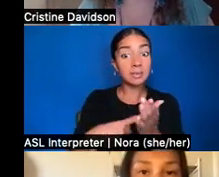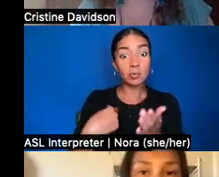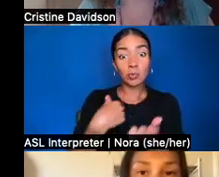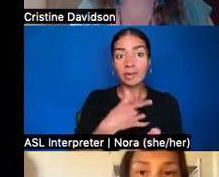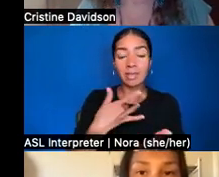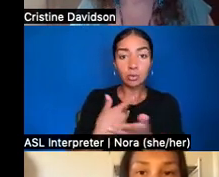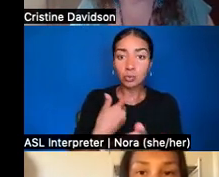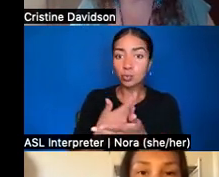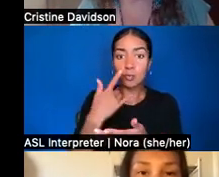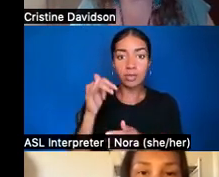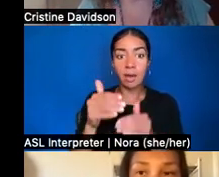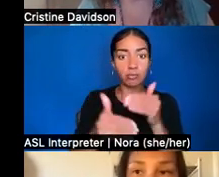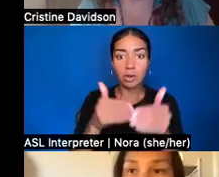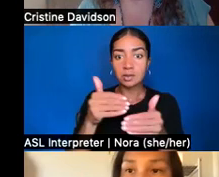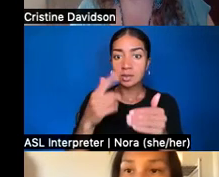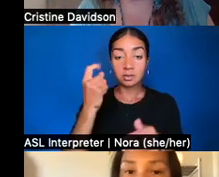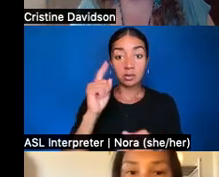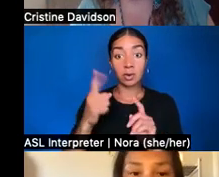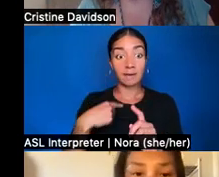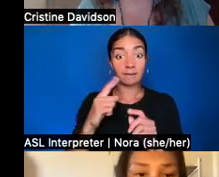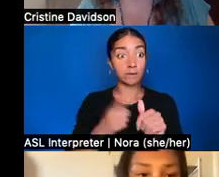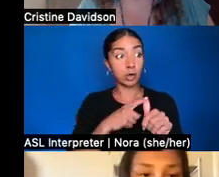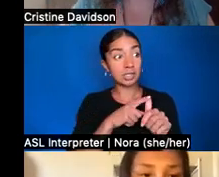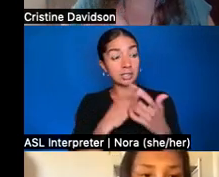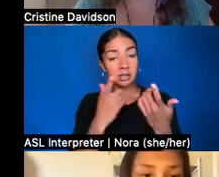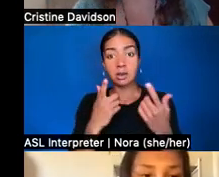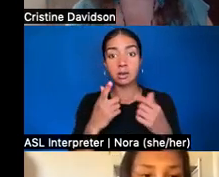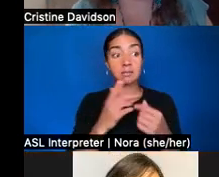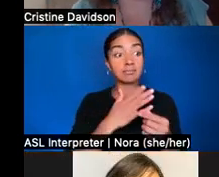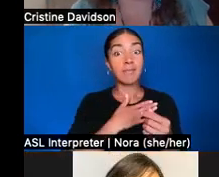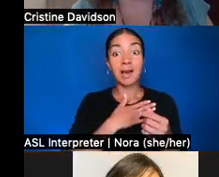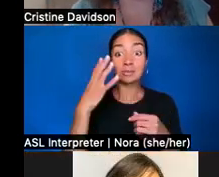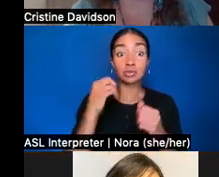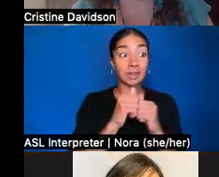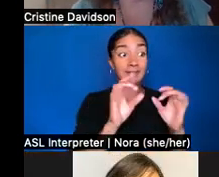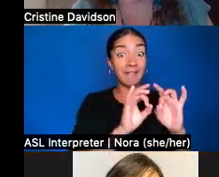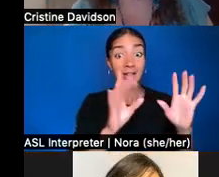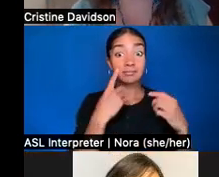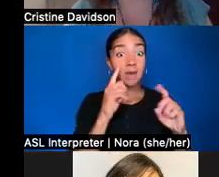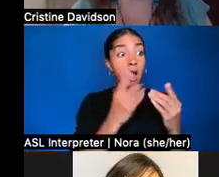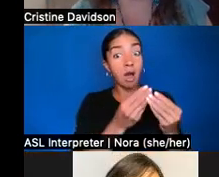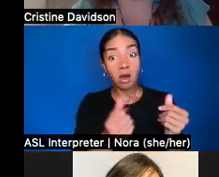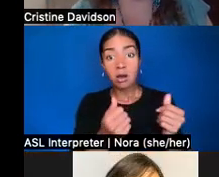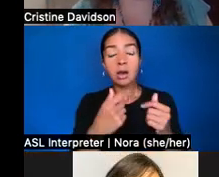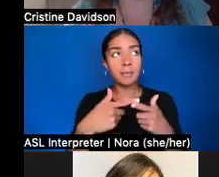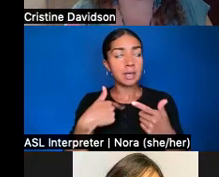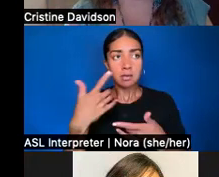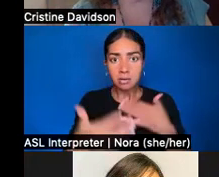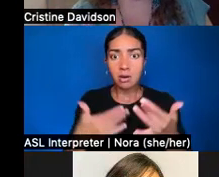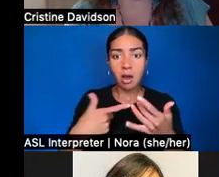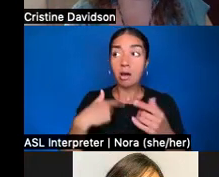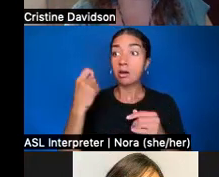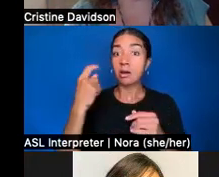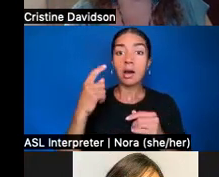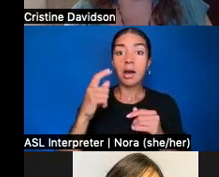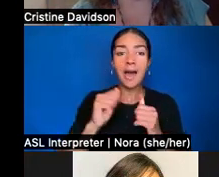out of my violence. So I needed a little coaching, right? I needed a chance to figure out that I